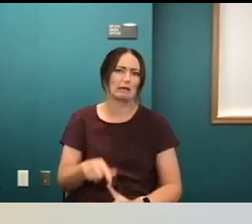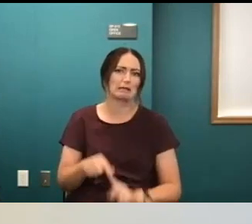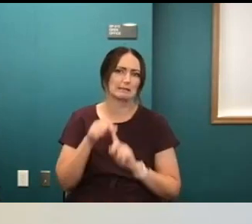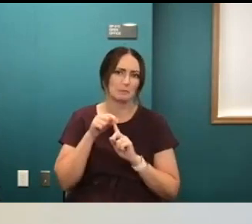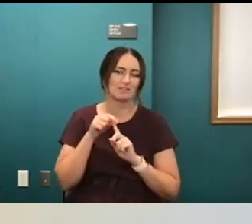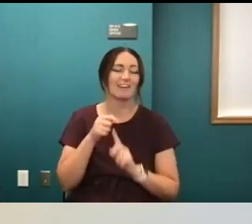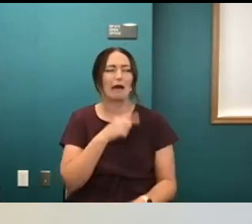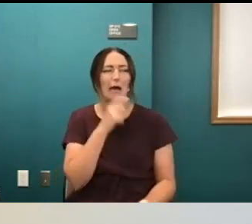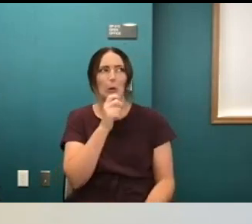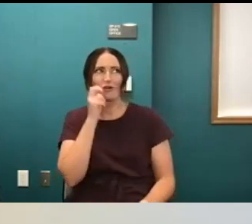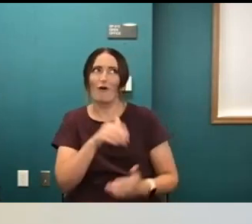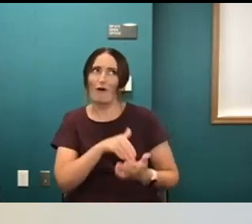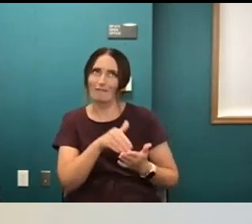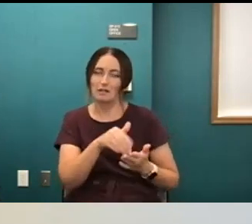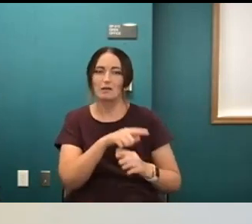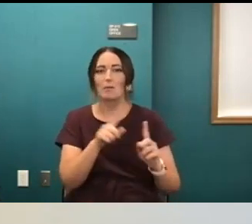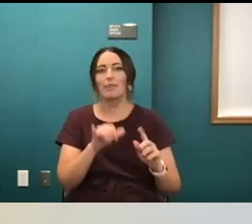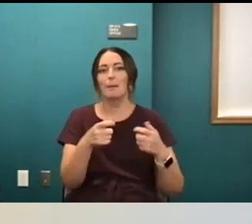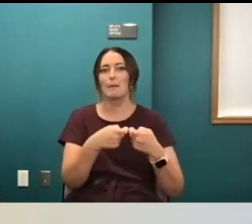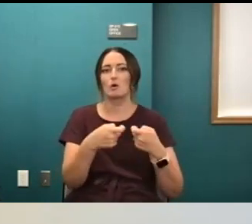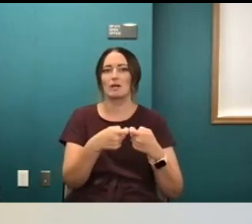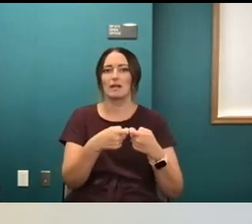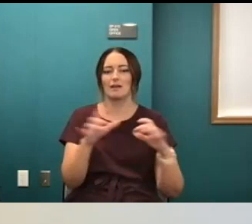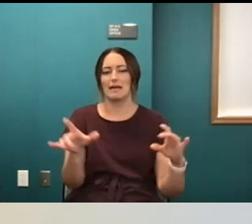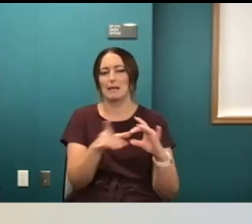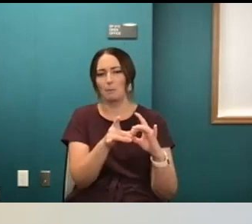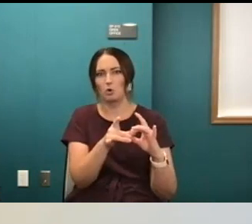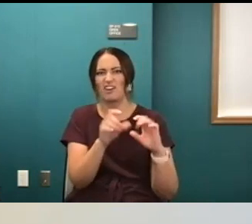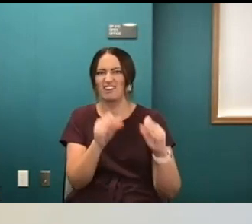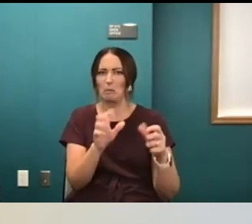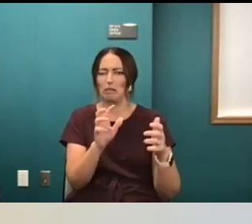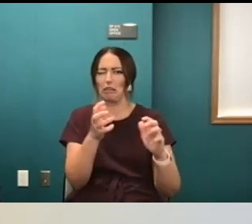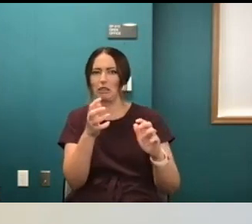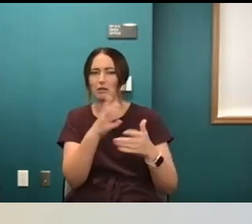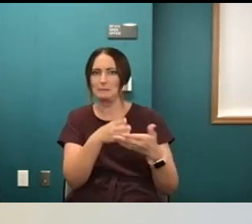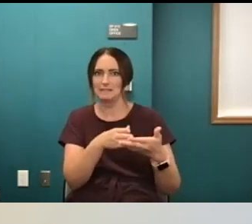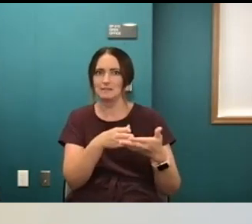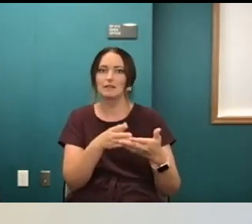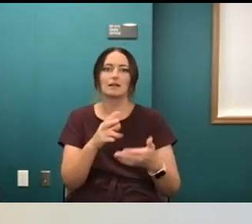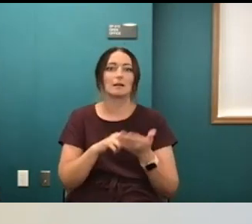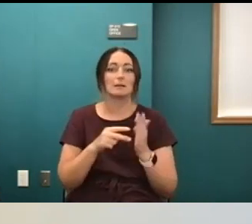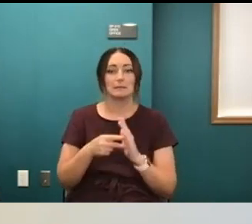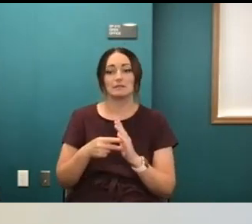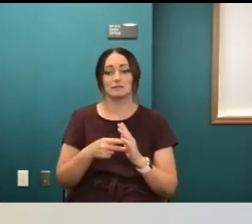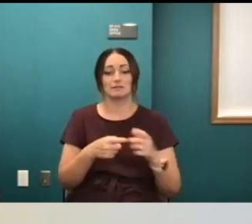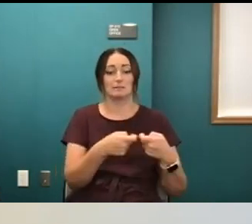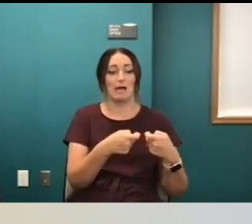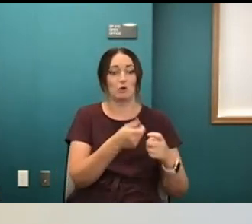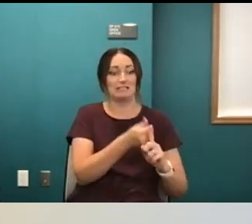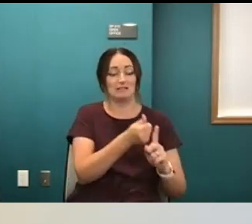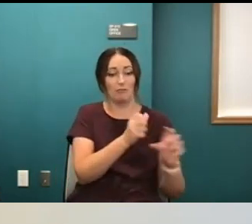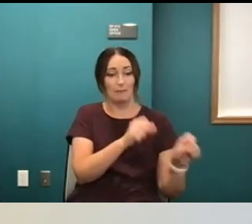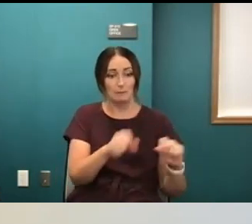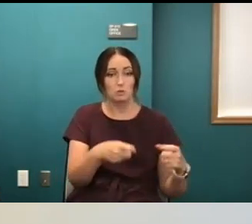hear it very often, but that battery adapter can sometimes be that sort of wonky piece that means the difference in the battery actually being able to hold charge